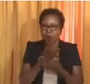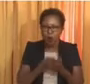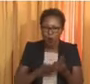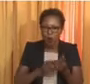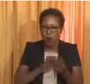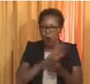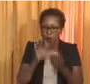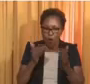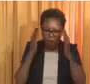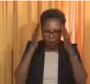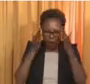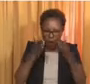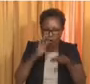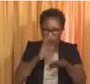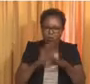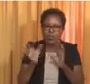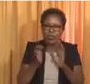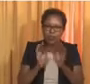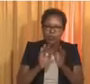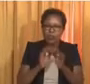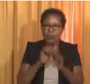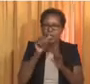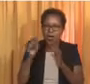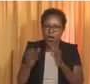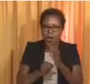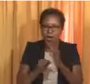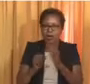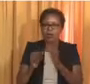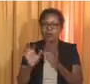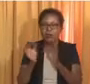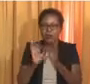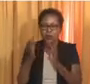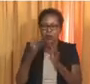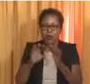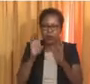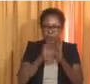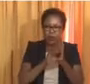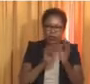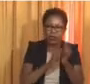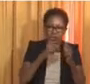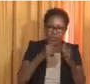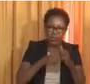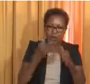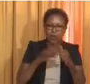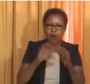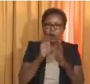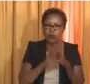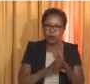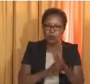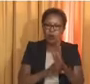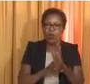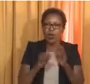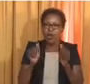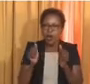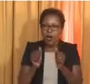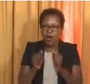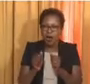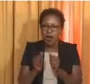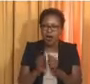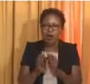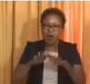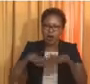interpretation and application of Chapter 16 of the Constitution and how that is